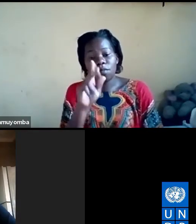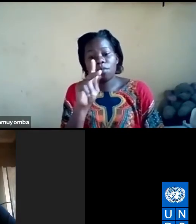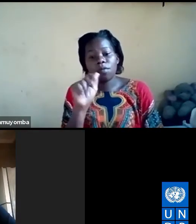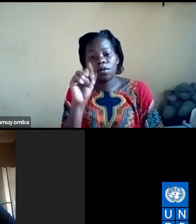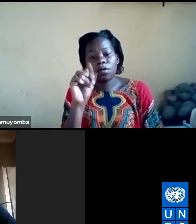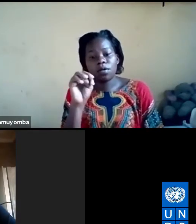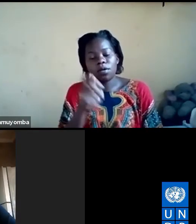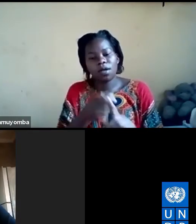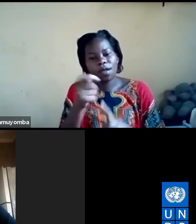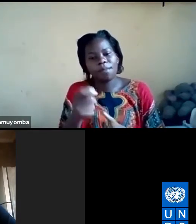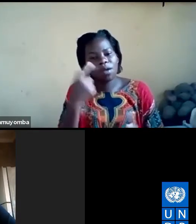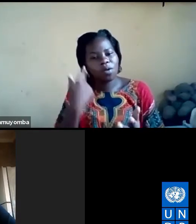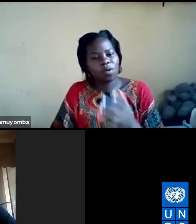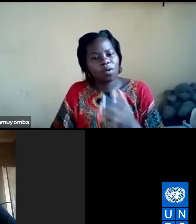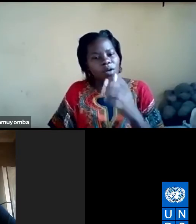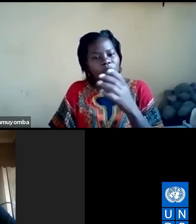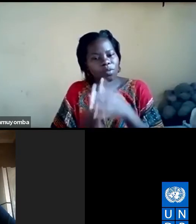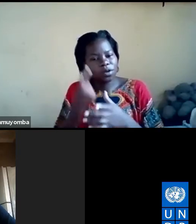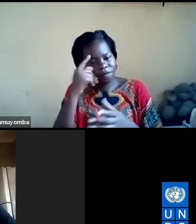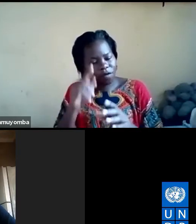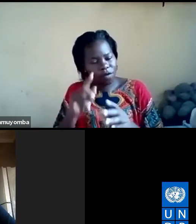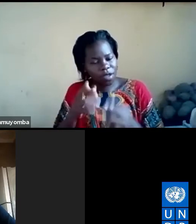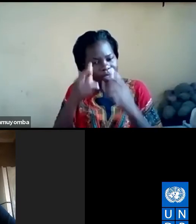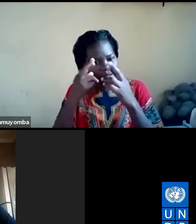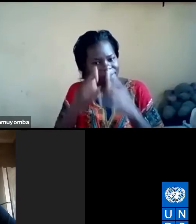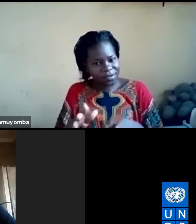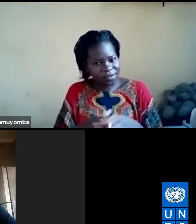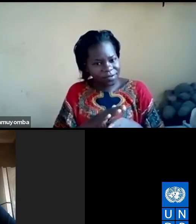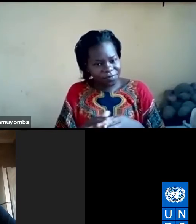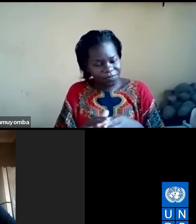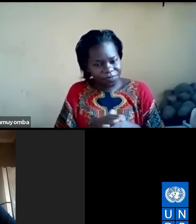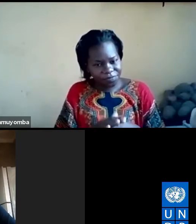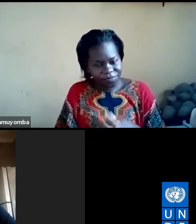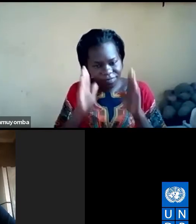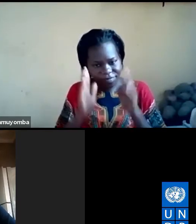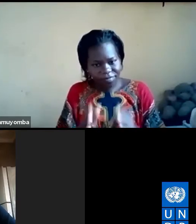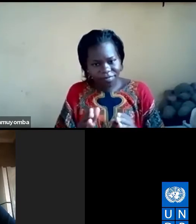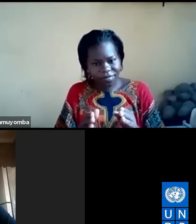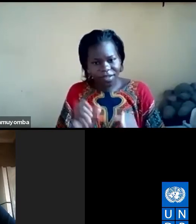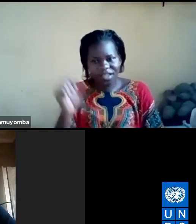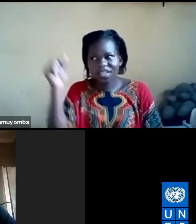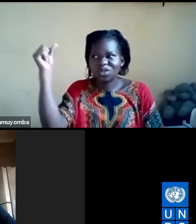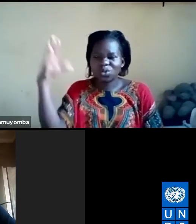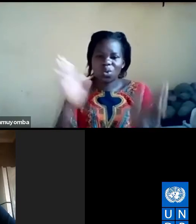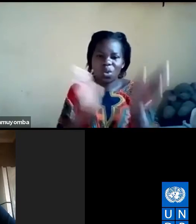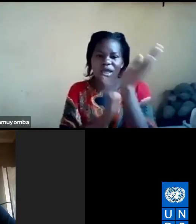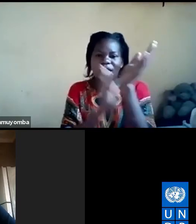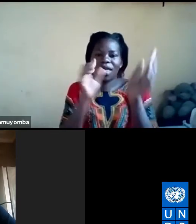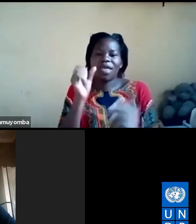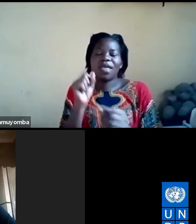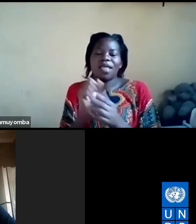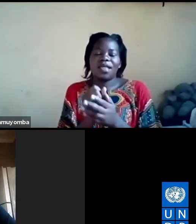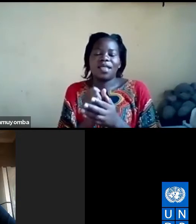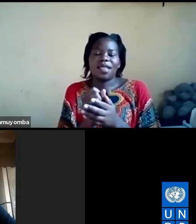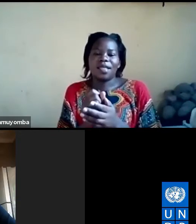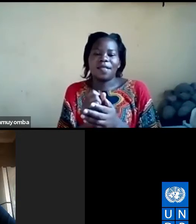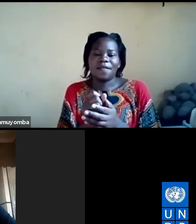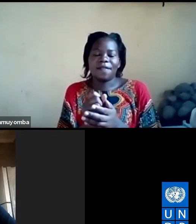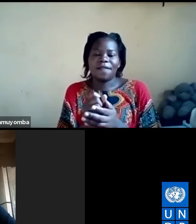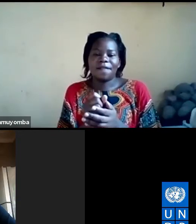for a startup that is venturing into renewable energy, specifically the solar energy sector? Is the possibility of setting up a solar farm